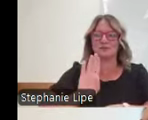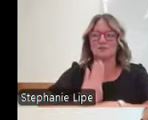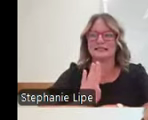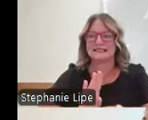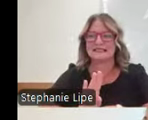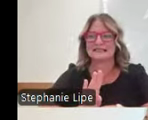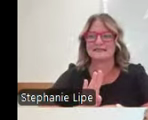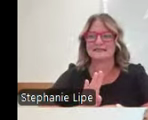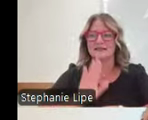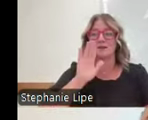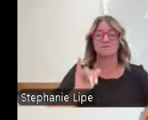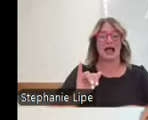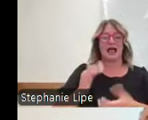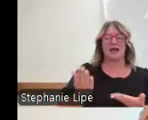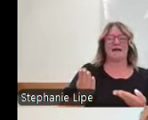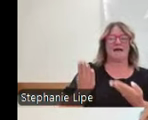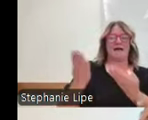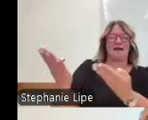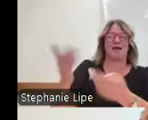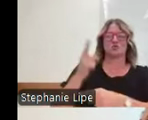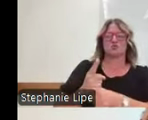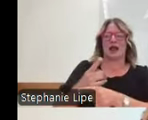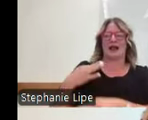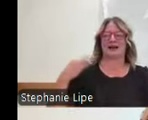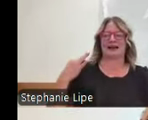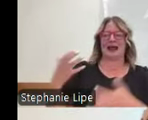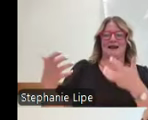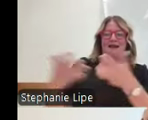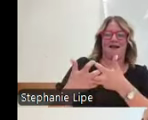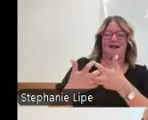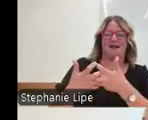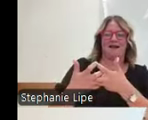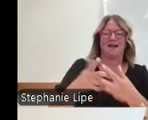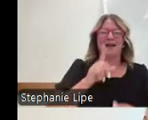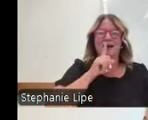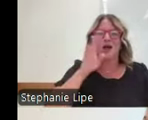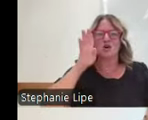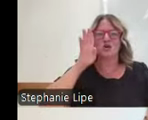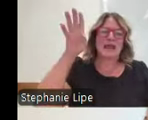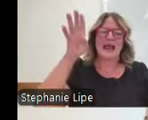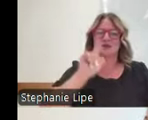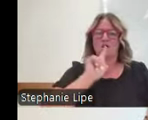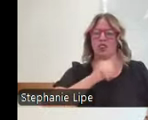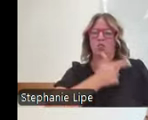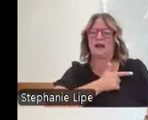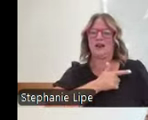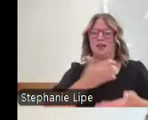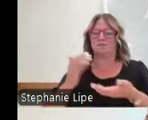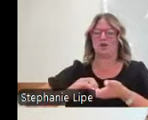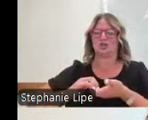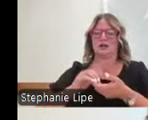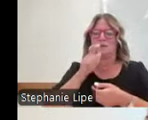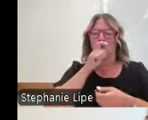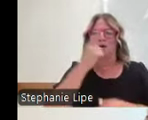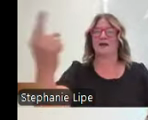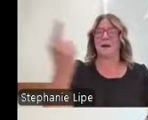perfect candidate would look like and who they want to hire for their business. And then we provide them the right candidate to match that description. So